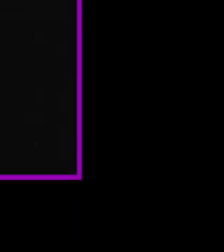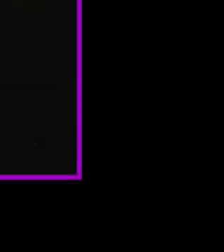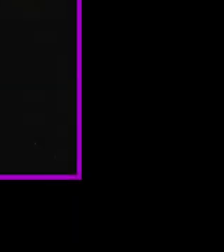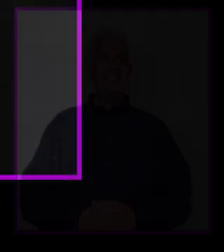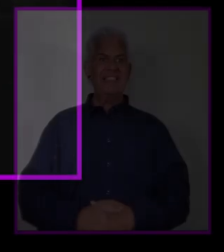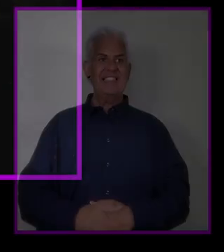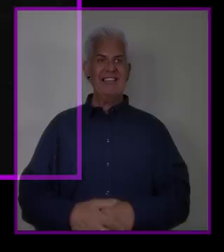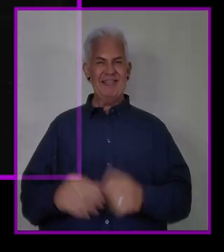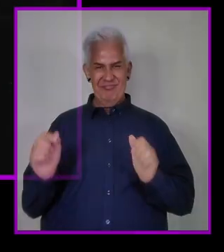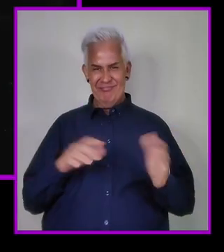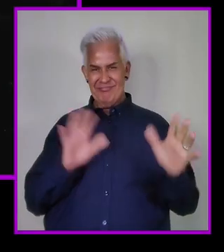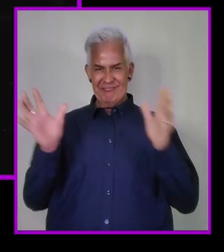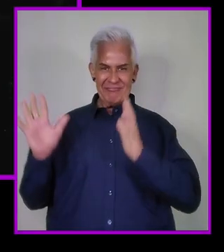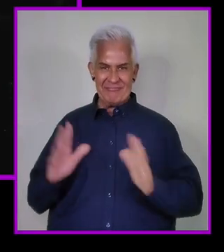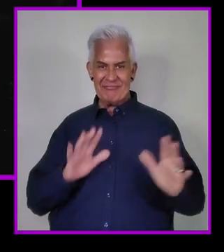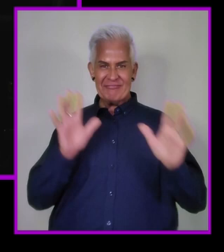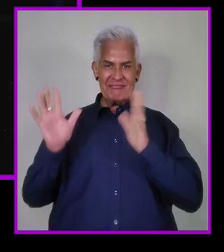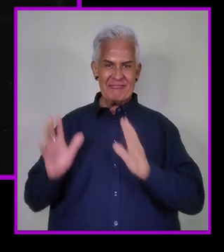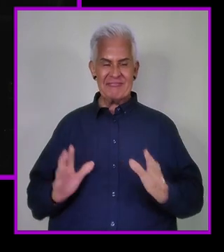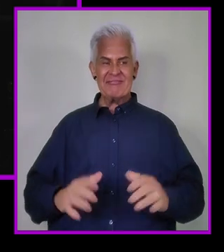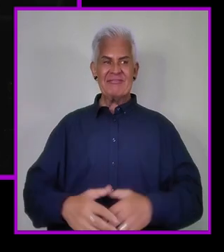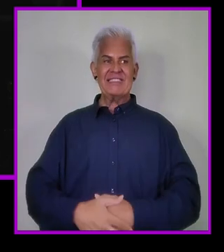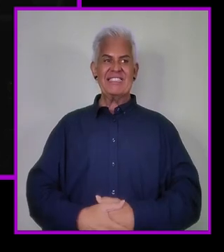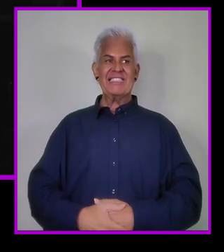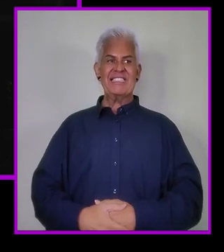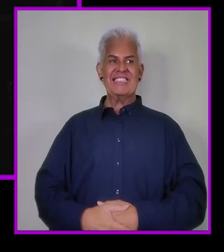Give him a round of applause.